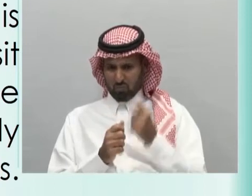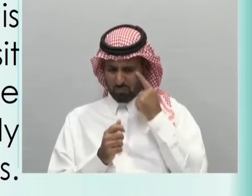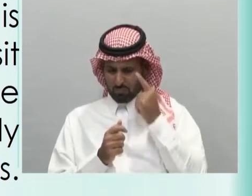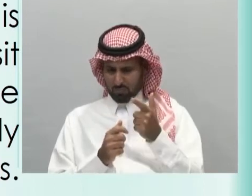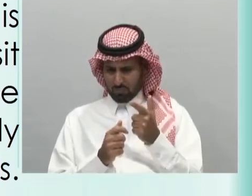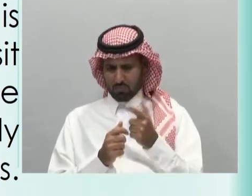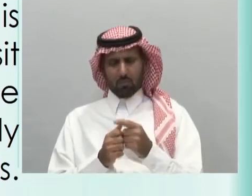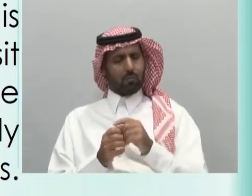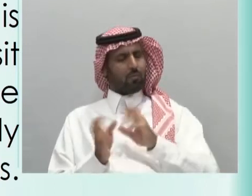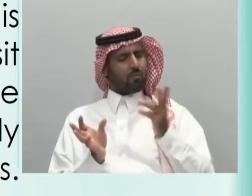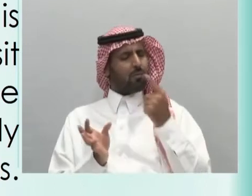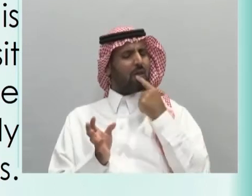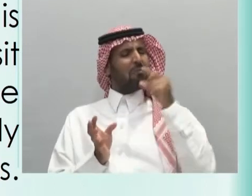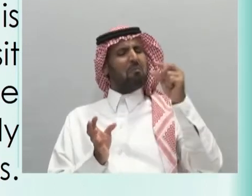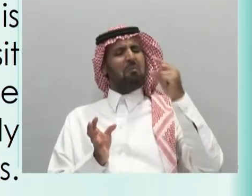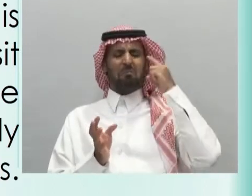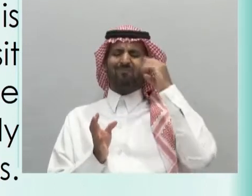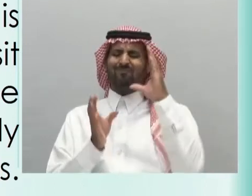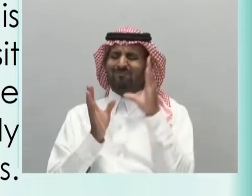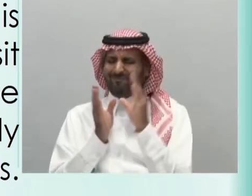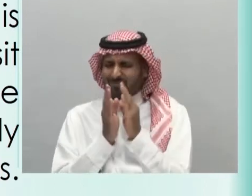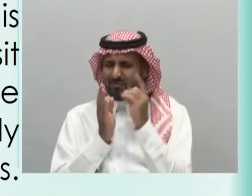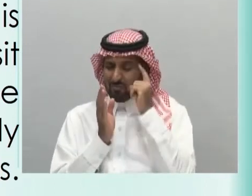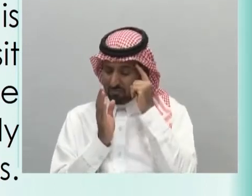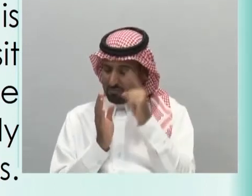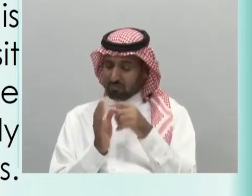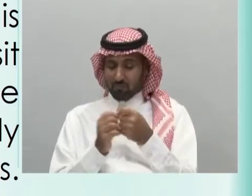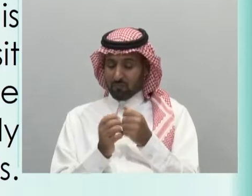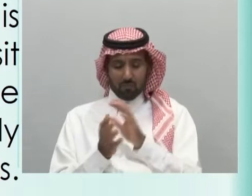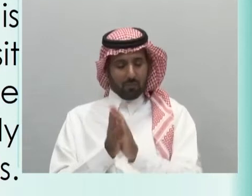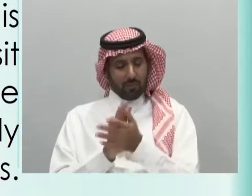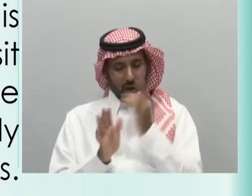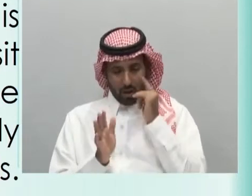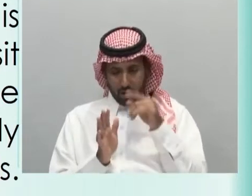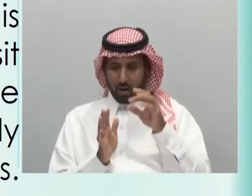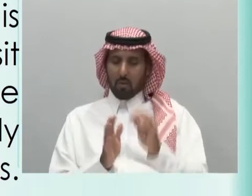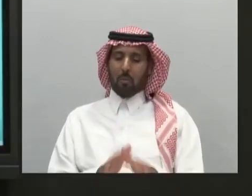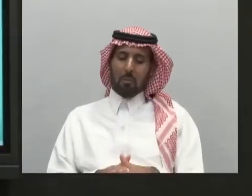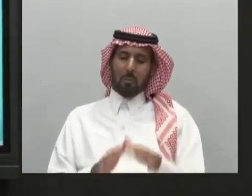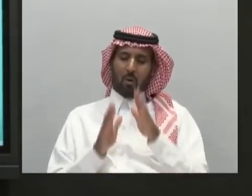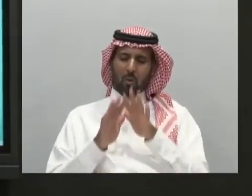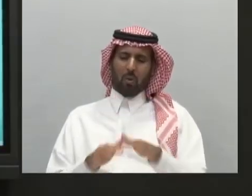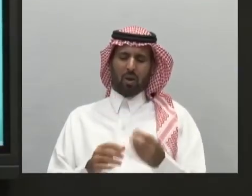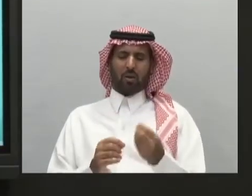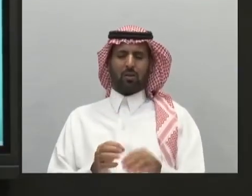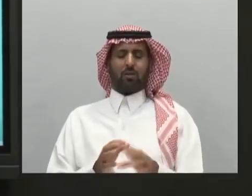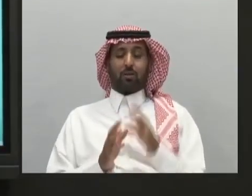as inexpensive. You see, expensive, everybody knows that expensive means the opposite of cheap, but inexpensive also the